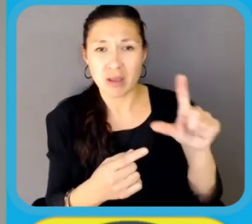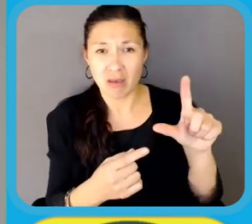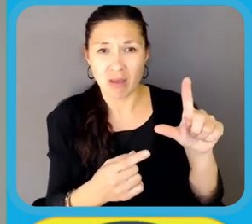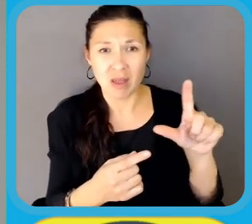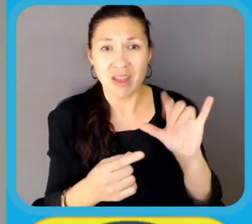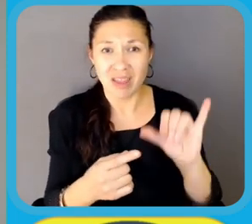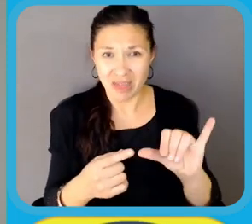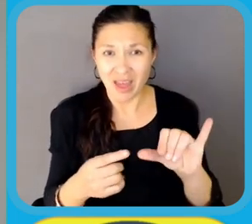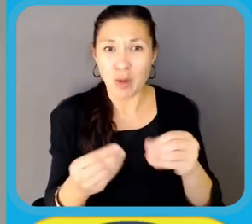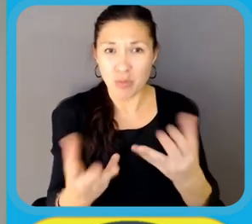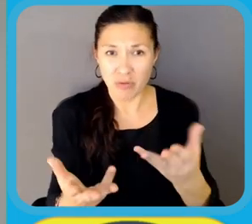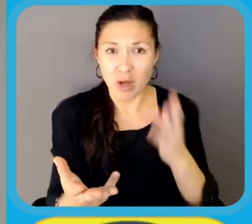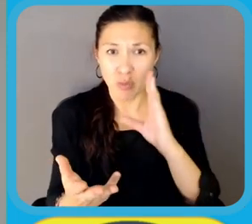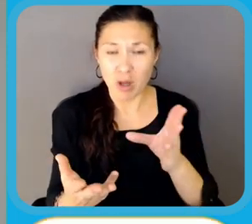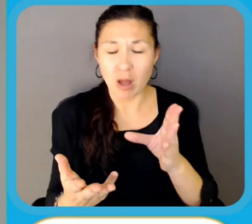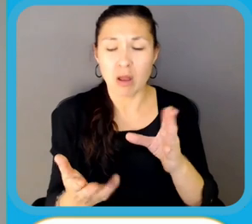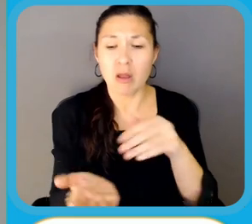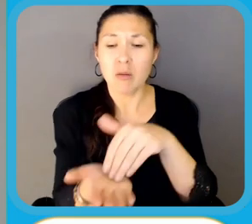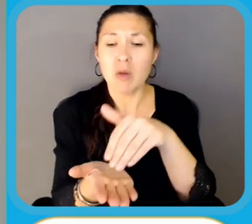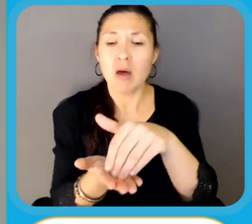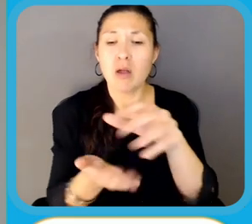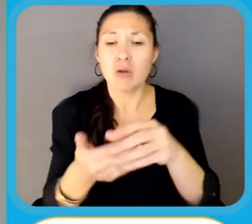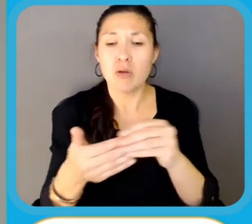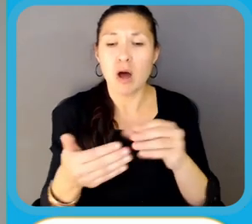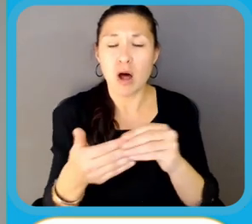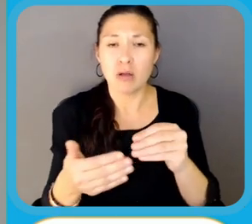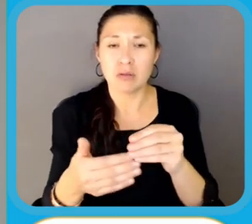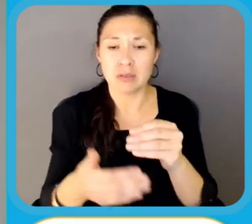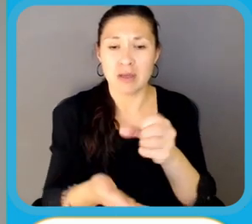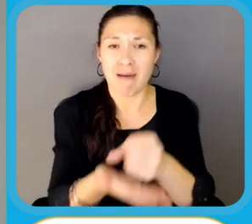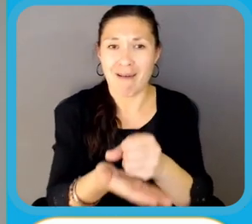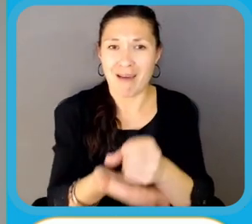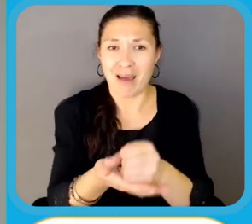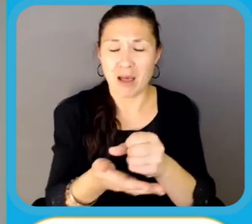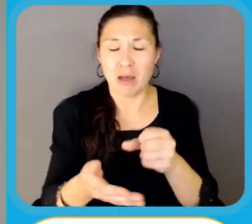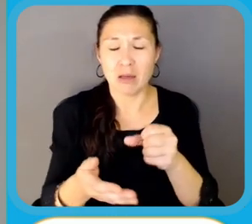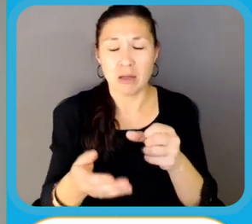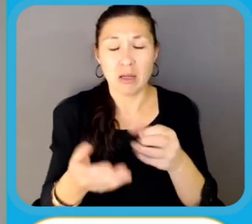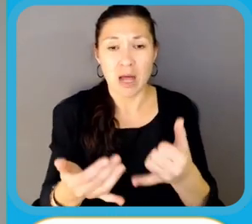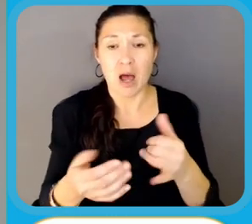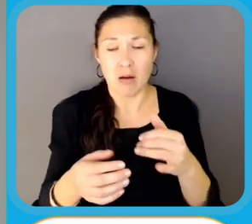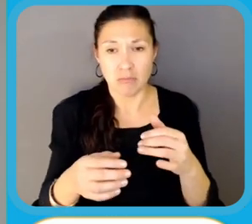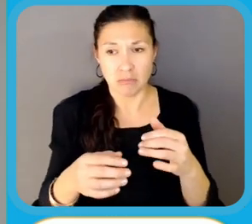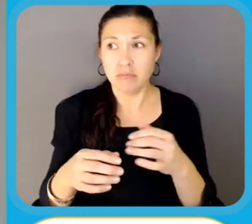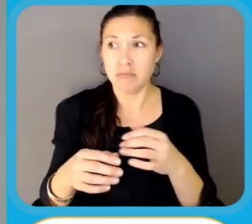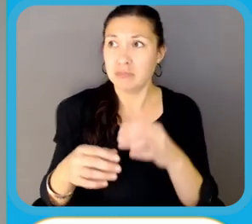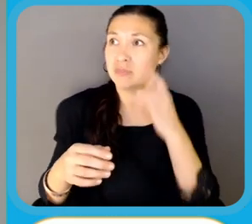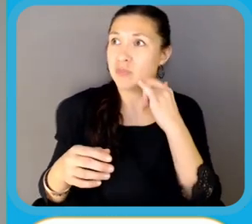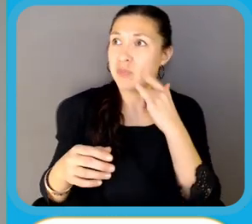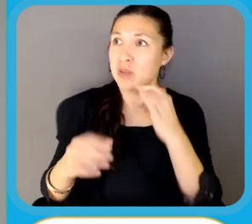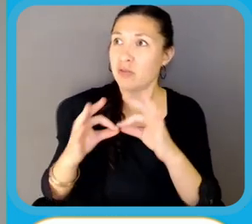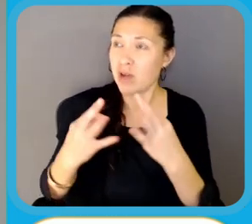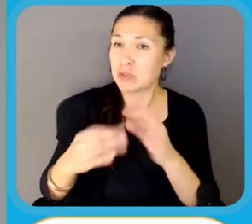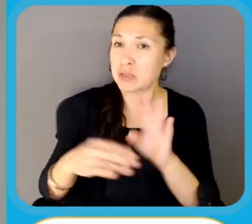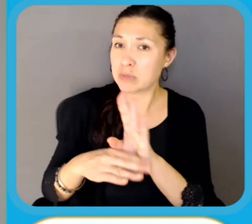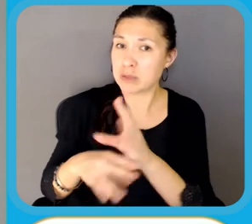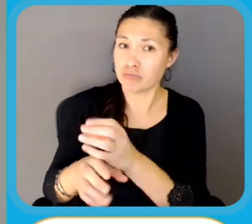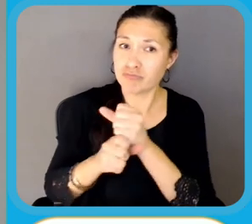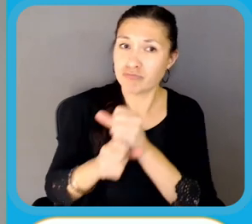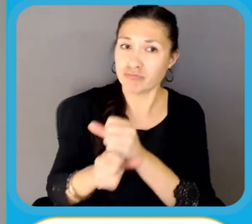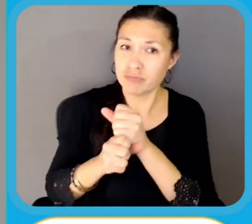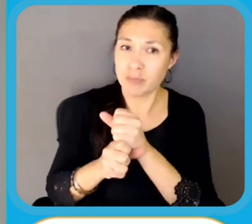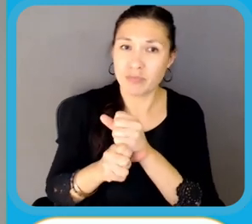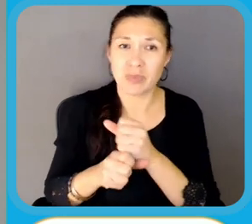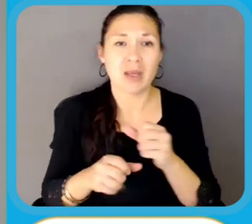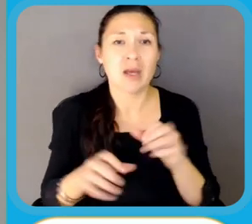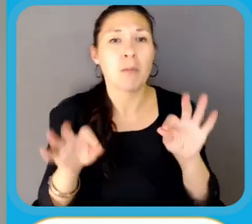of dollars in aid is reaching California families and small businesses, but we need to do more.